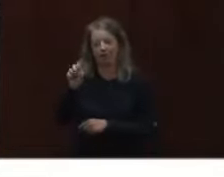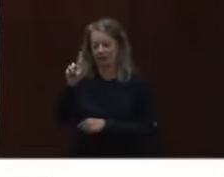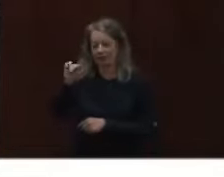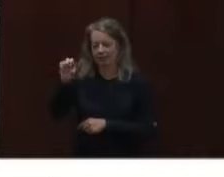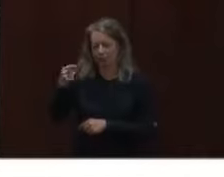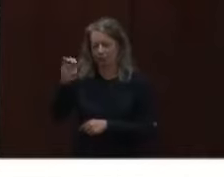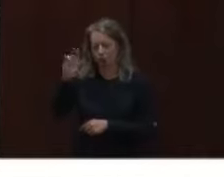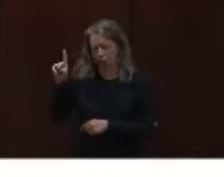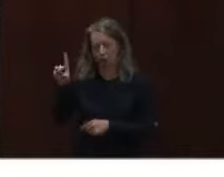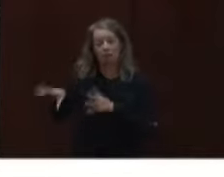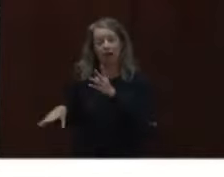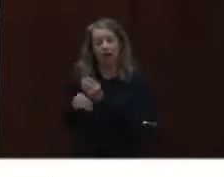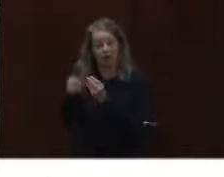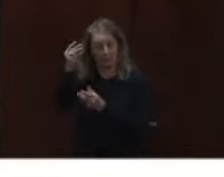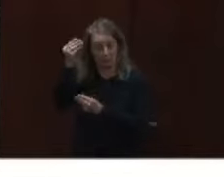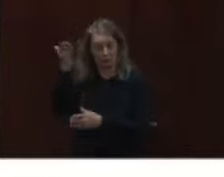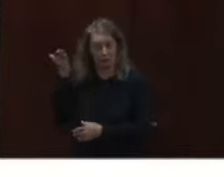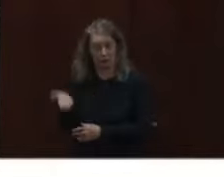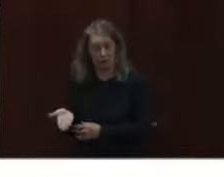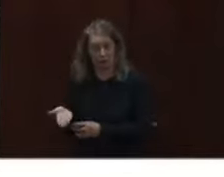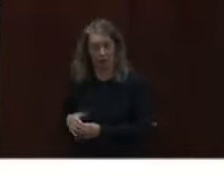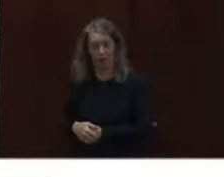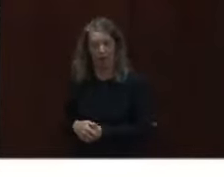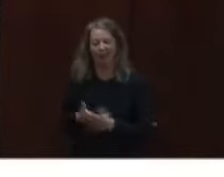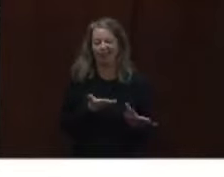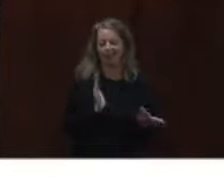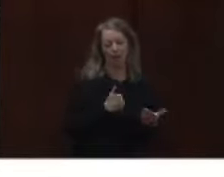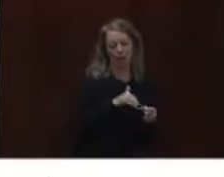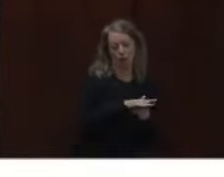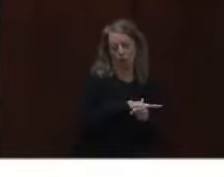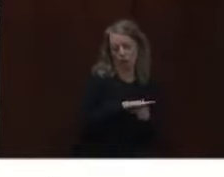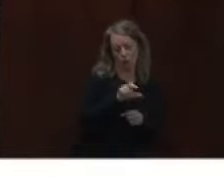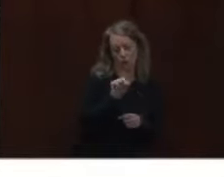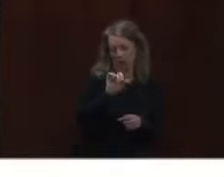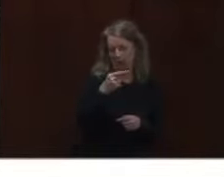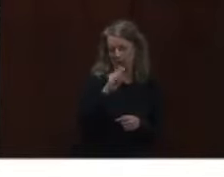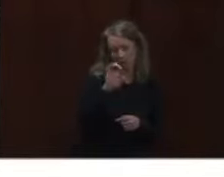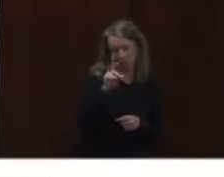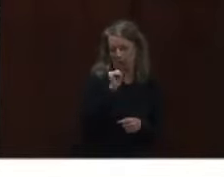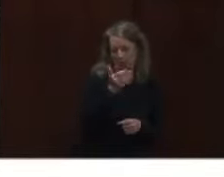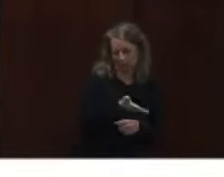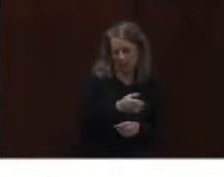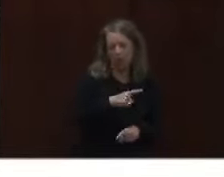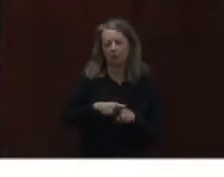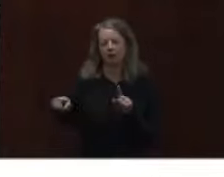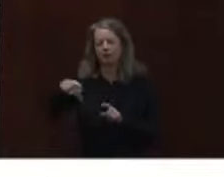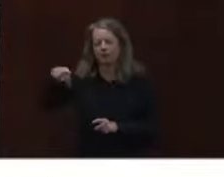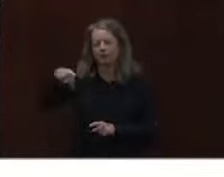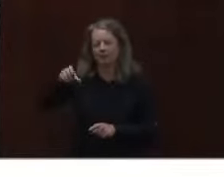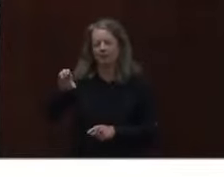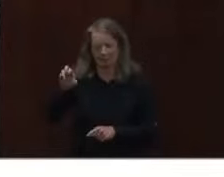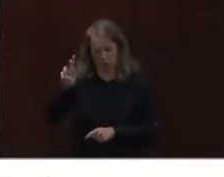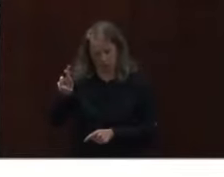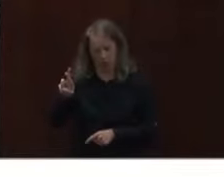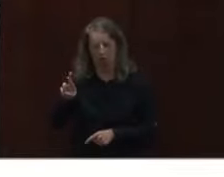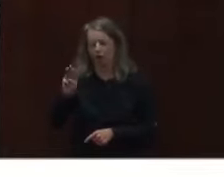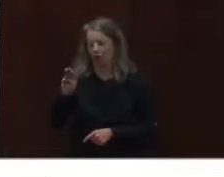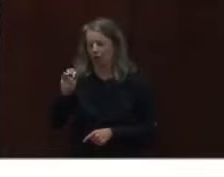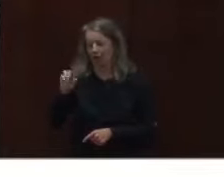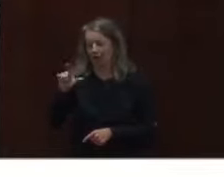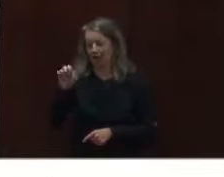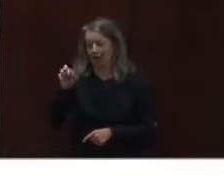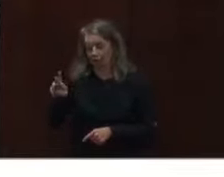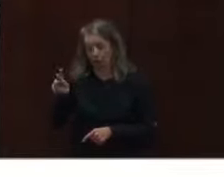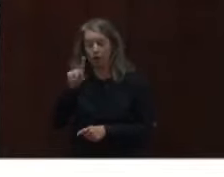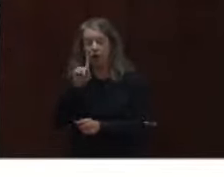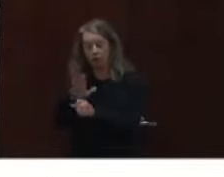information that they have that our local dashboard doesn't, which is not only the PCR molecular confirmed cases, but also the